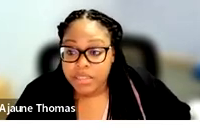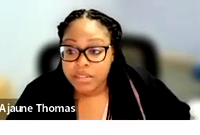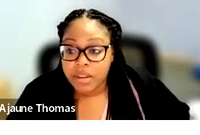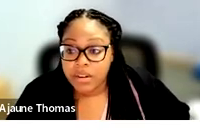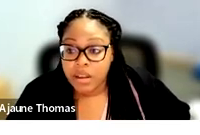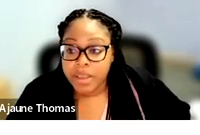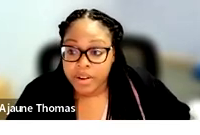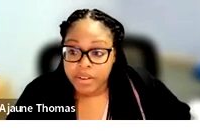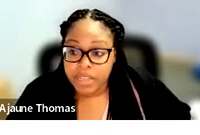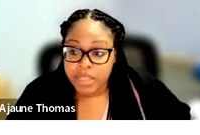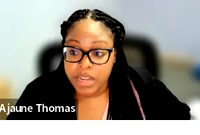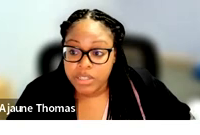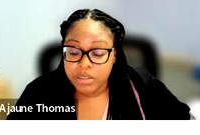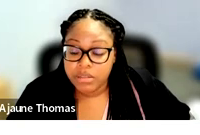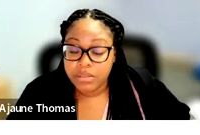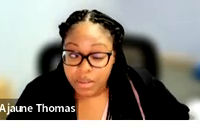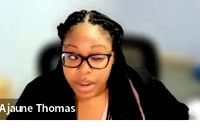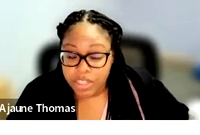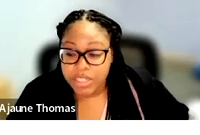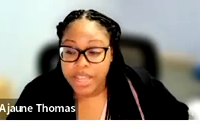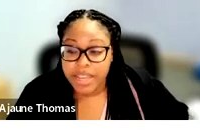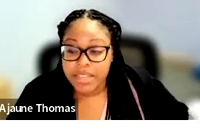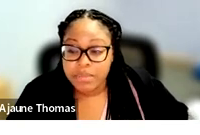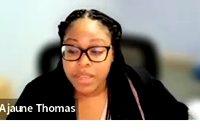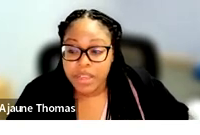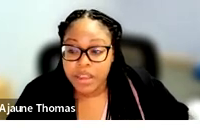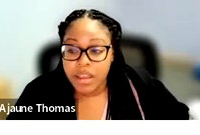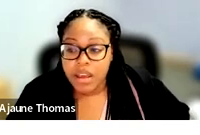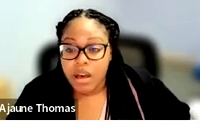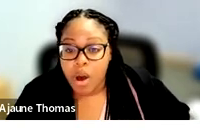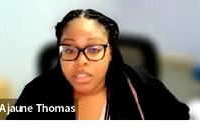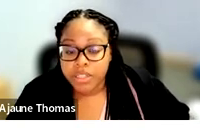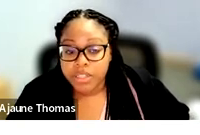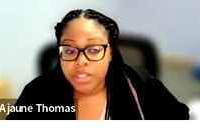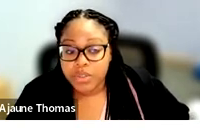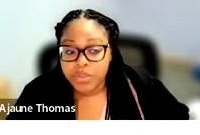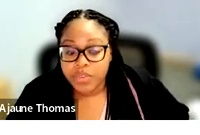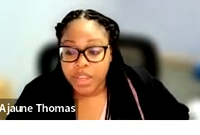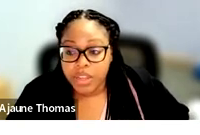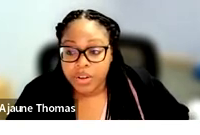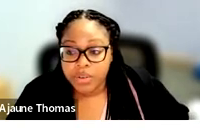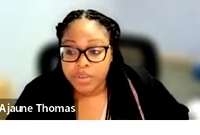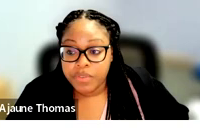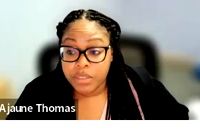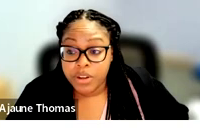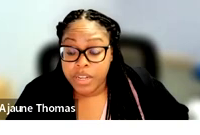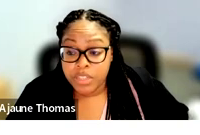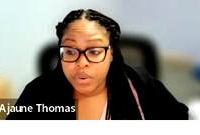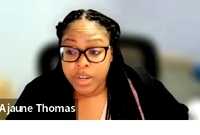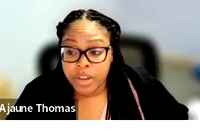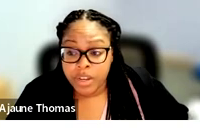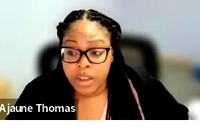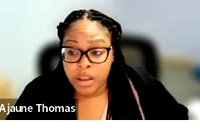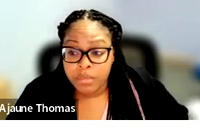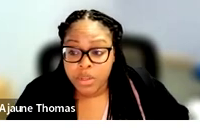device, hearing device connections that can be altered to fit your needs